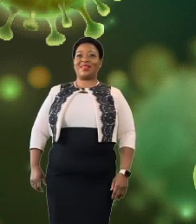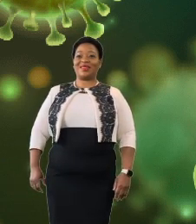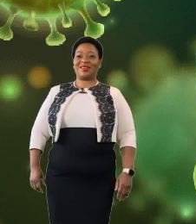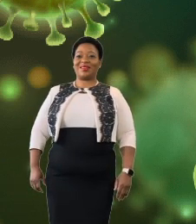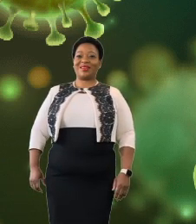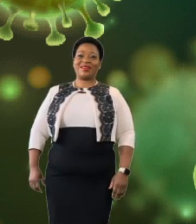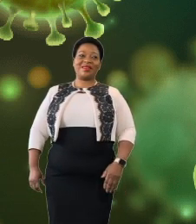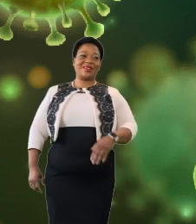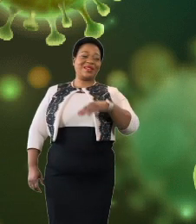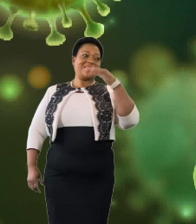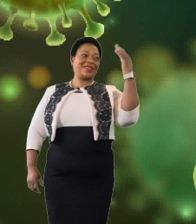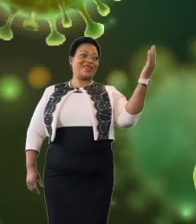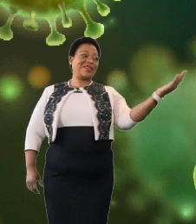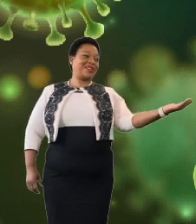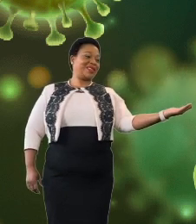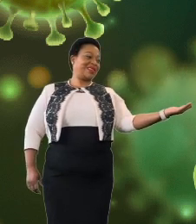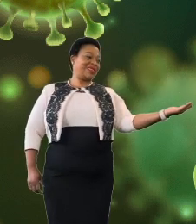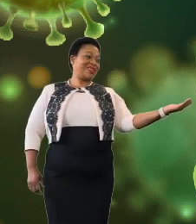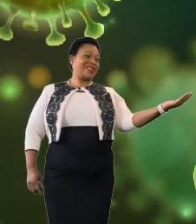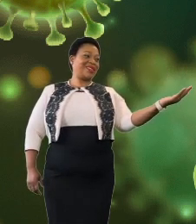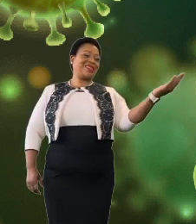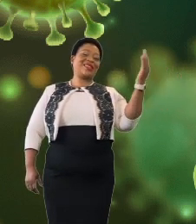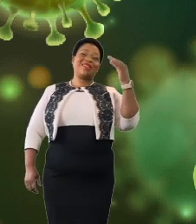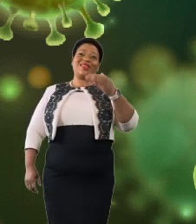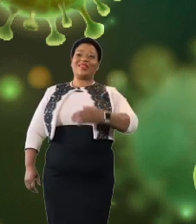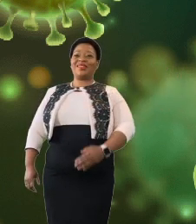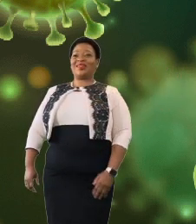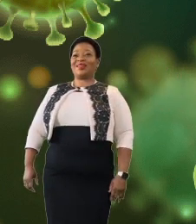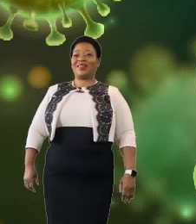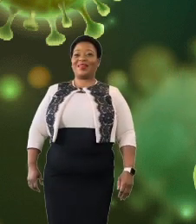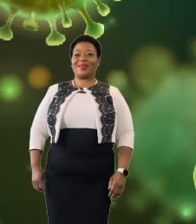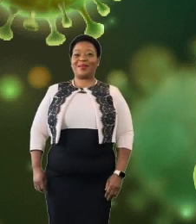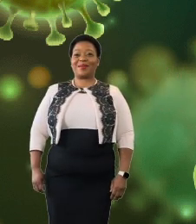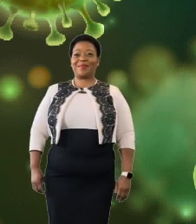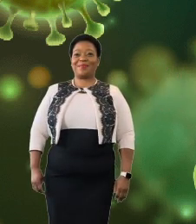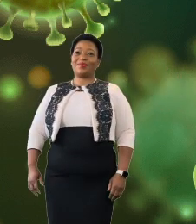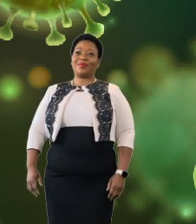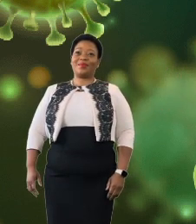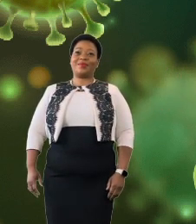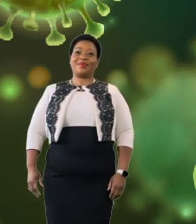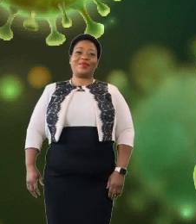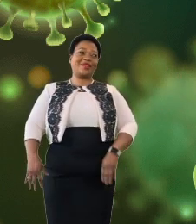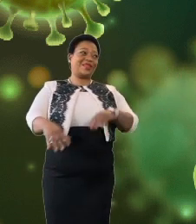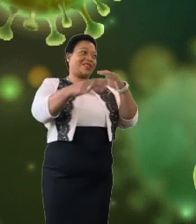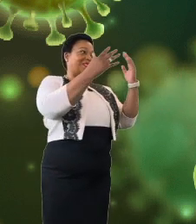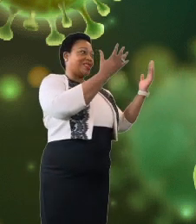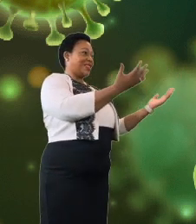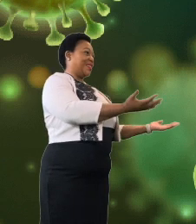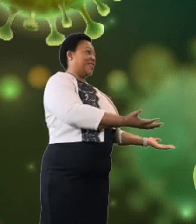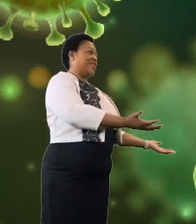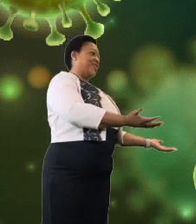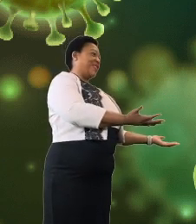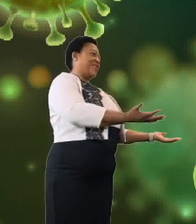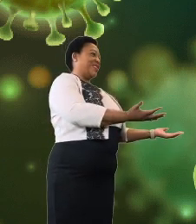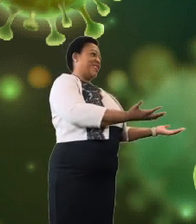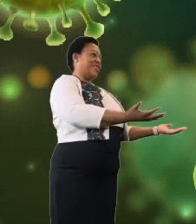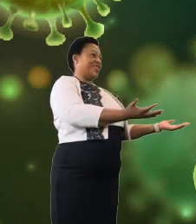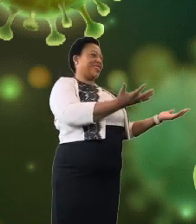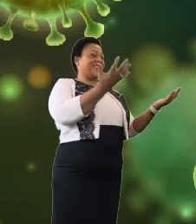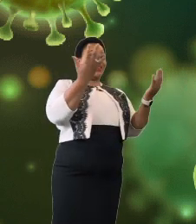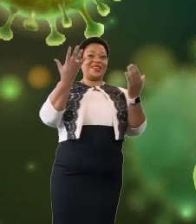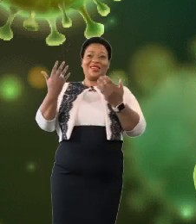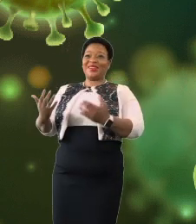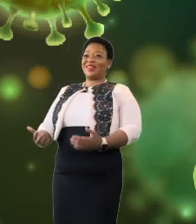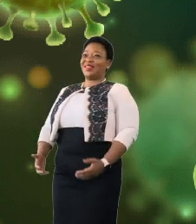see and would work on myself and bringing in here is by focusing a little bit more on support to the informal